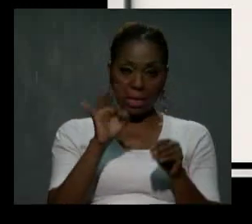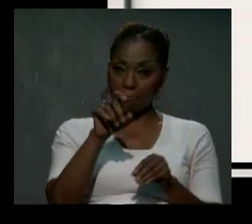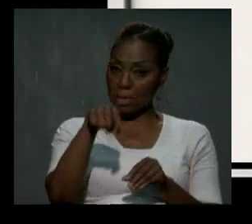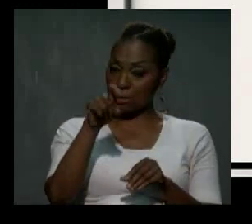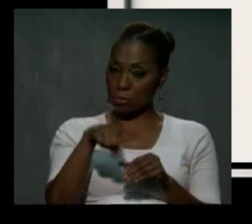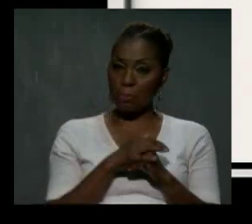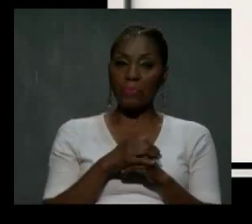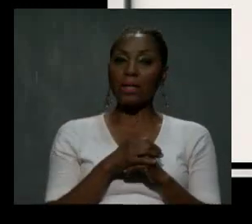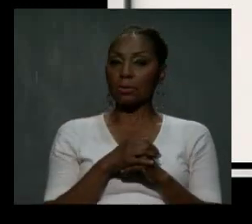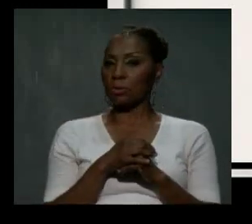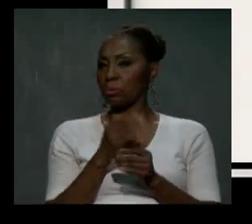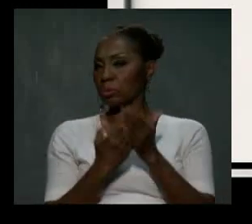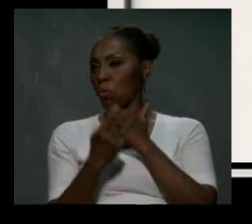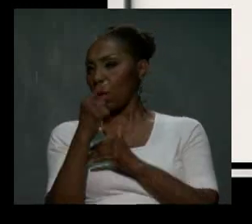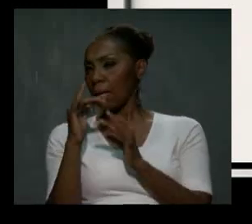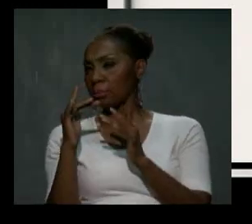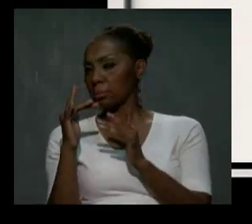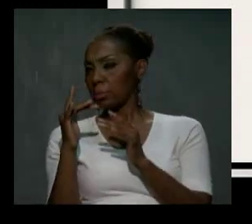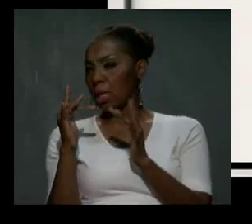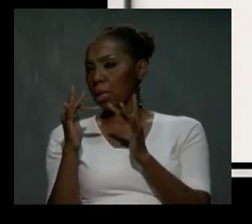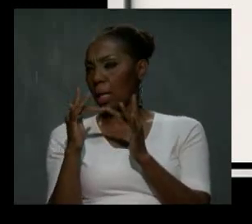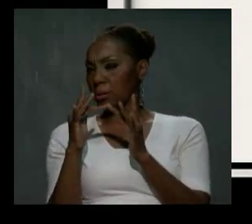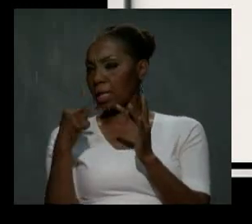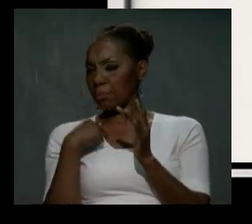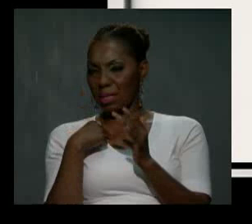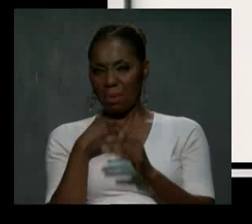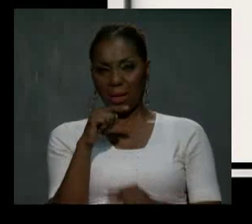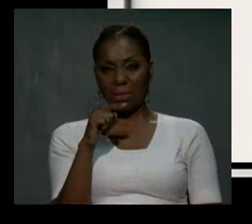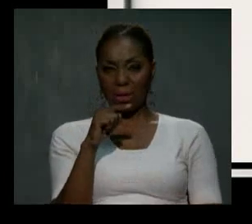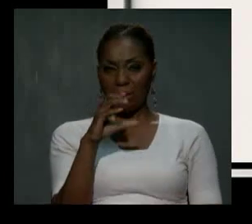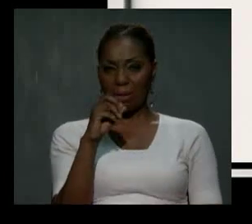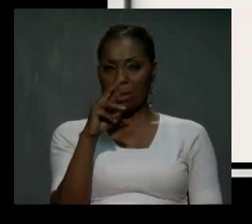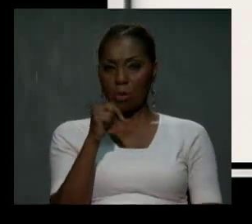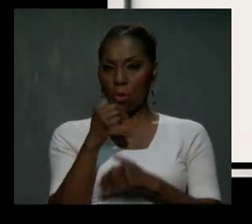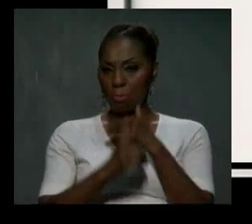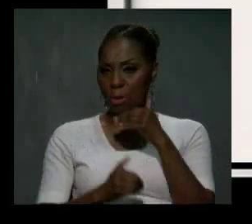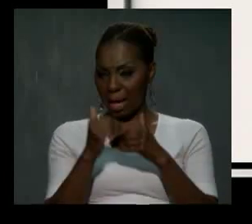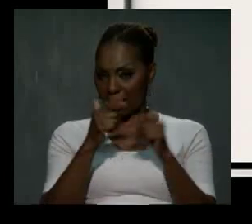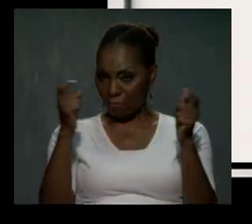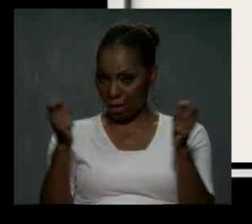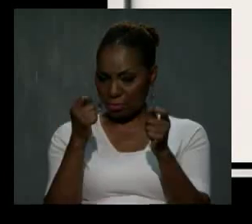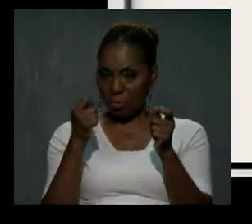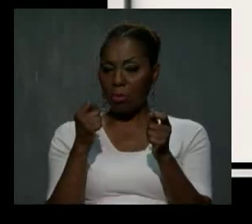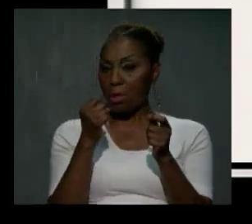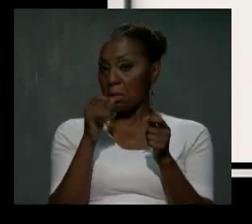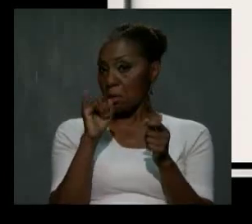Like, I've already been contacted by the Cornbread Festival folks, and they wanted to know if we would